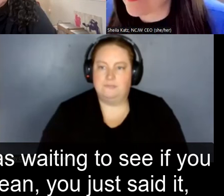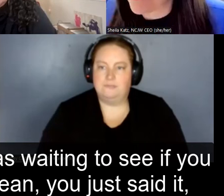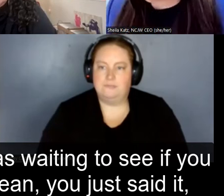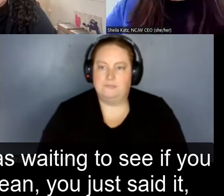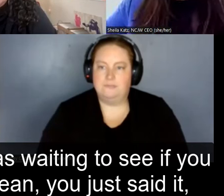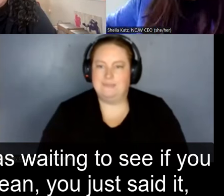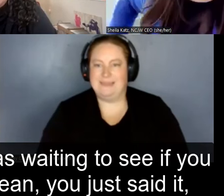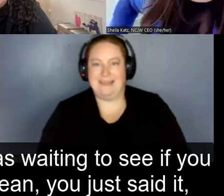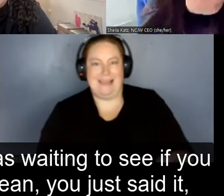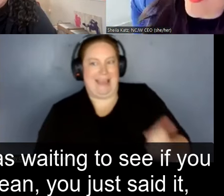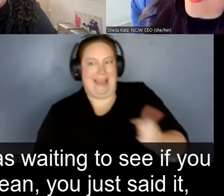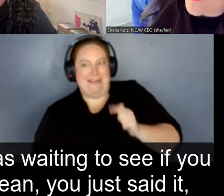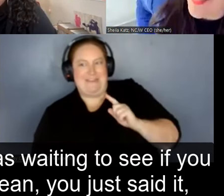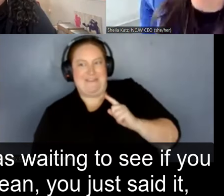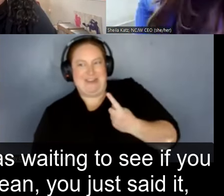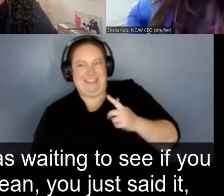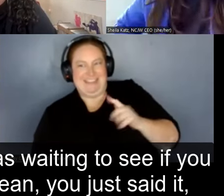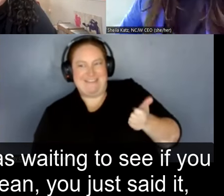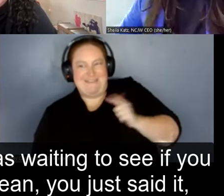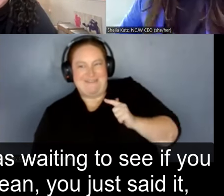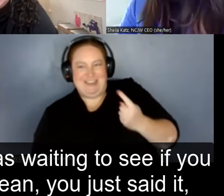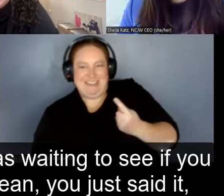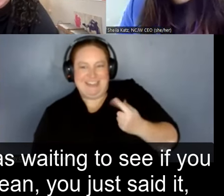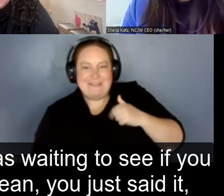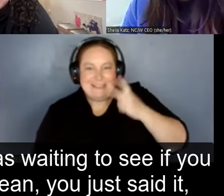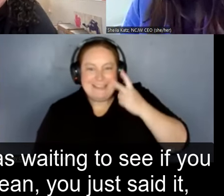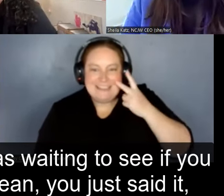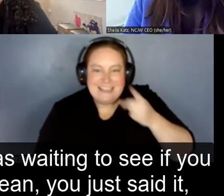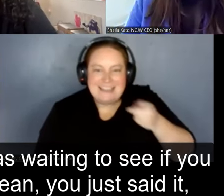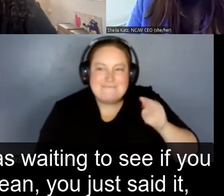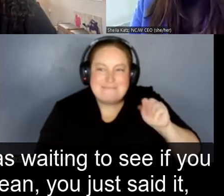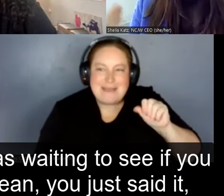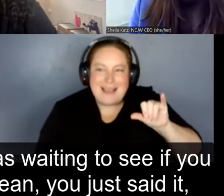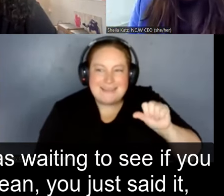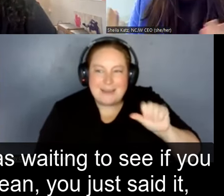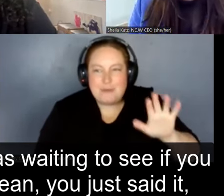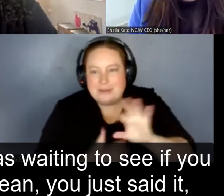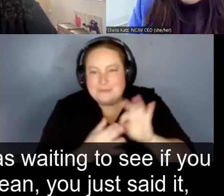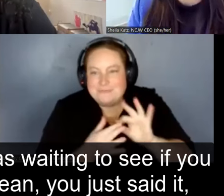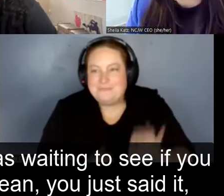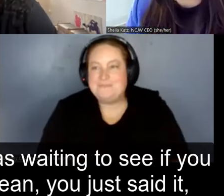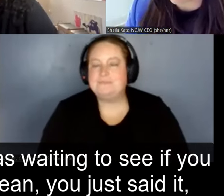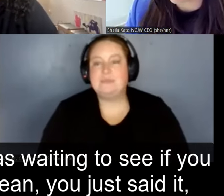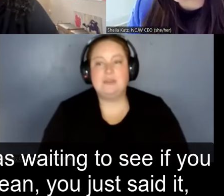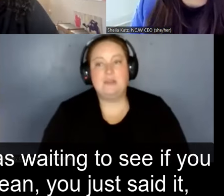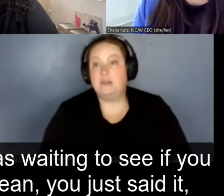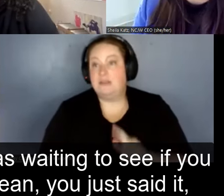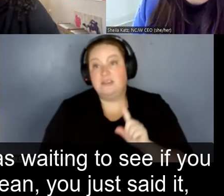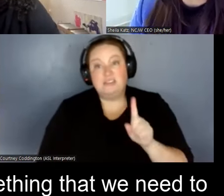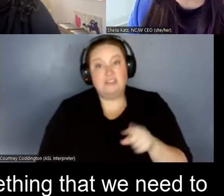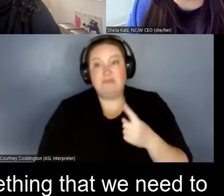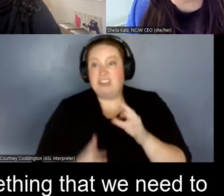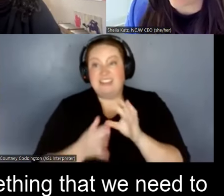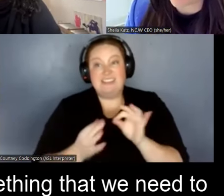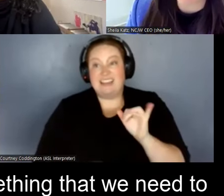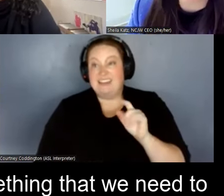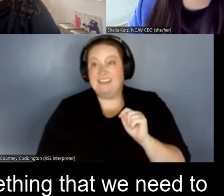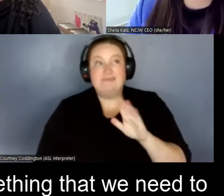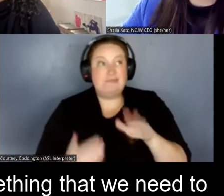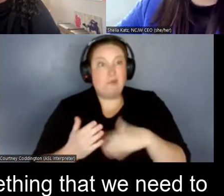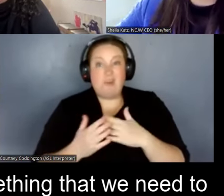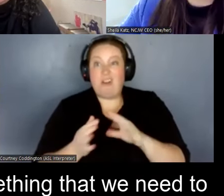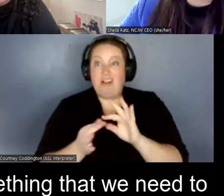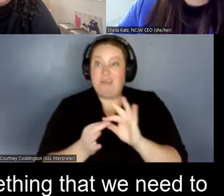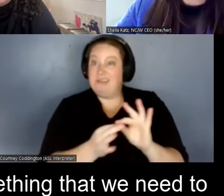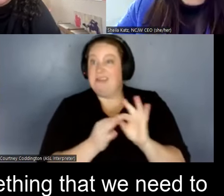I guess I'll go first. I was going to see if you wanted to jump in. You just said it. We're all connected. And I think